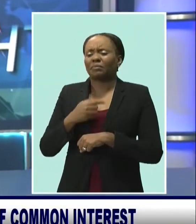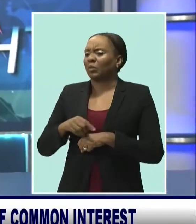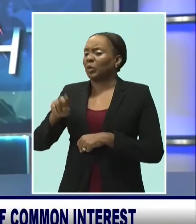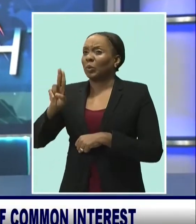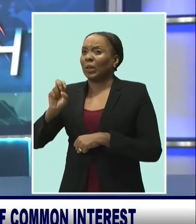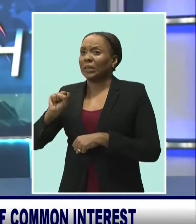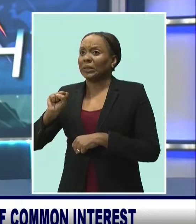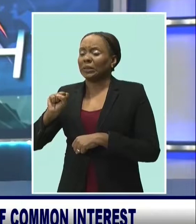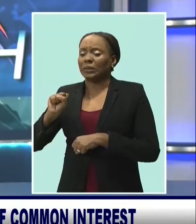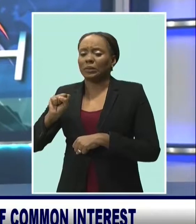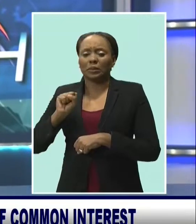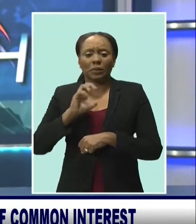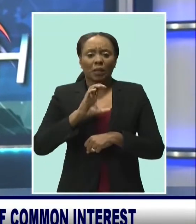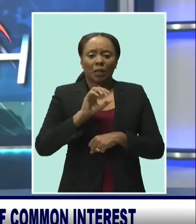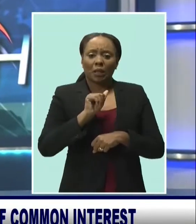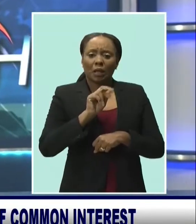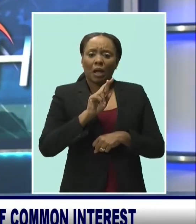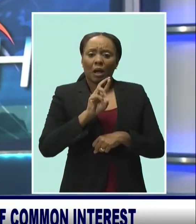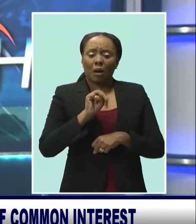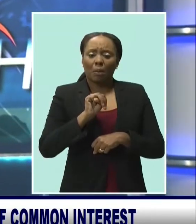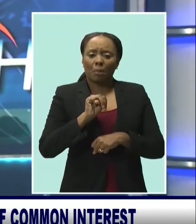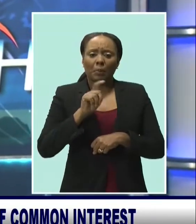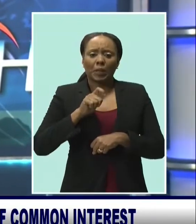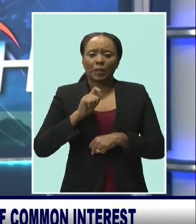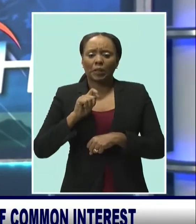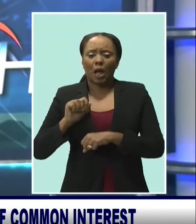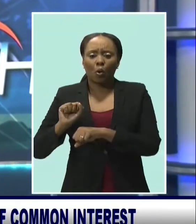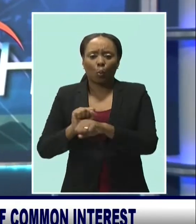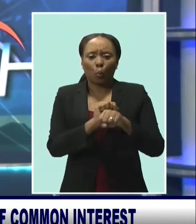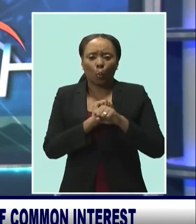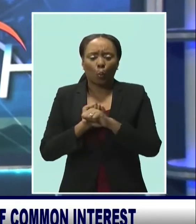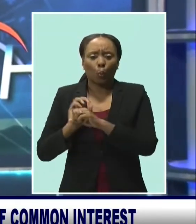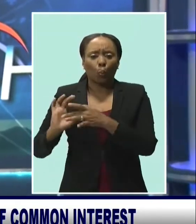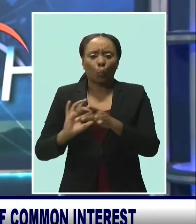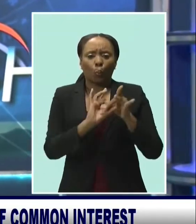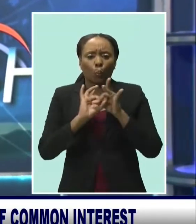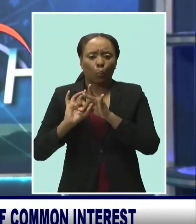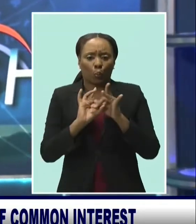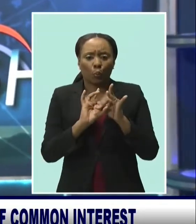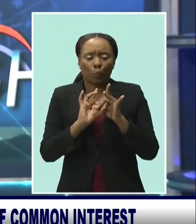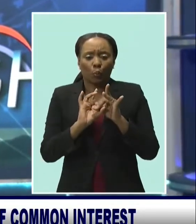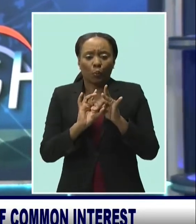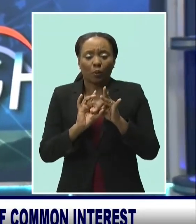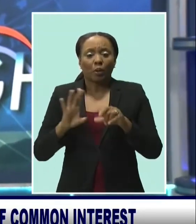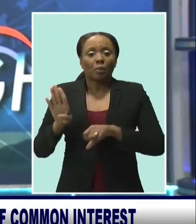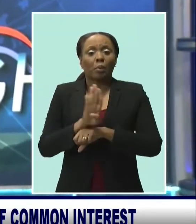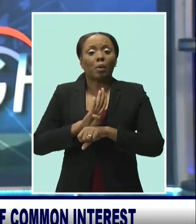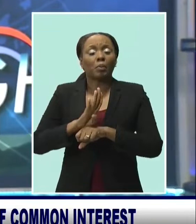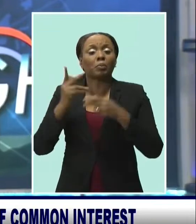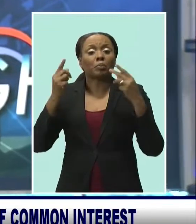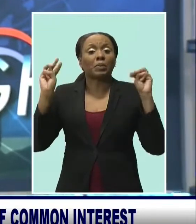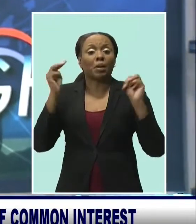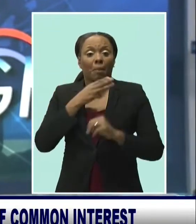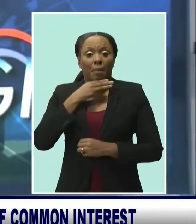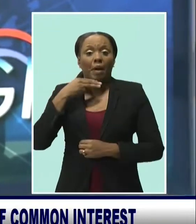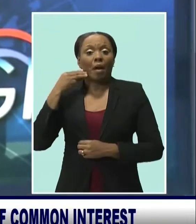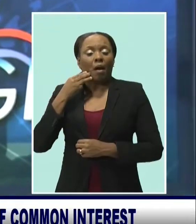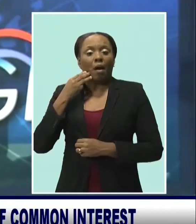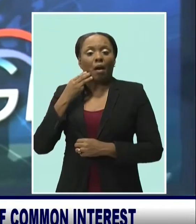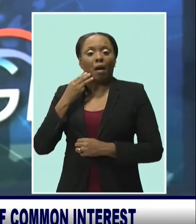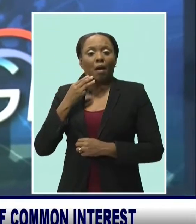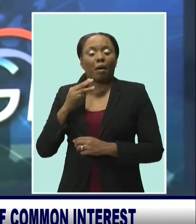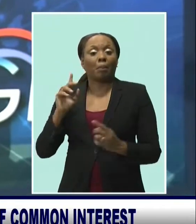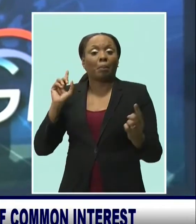and CARICOM to work together on common challenges. The message was conveyed by Prime Minister Mia Motley as she met with